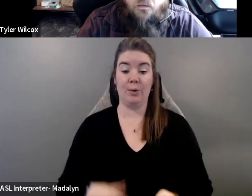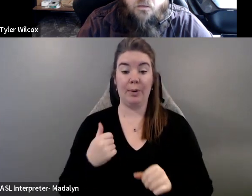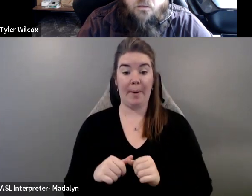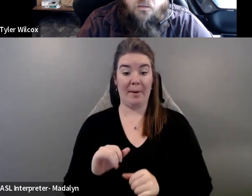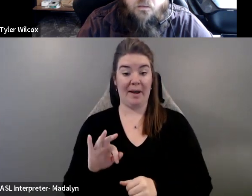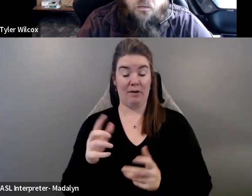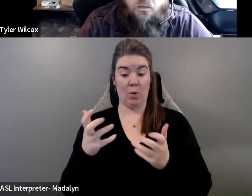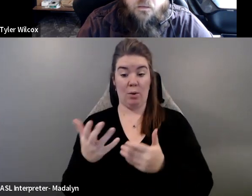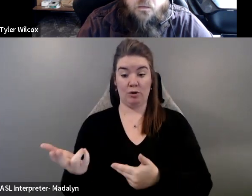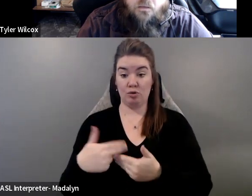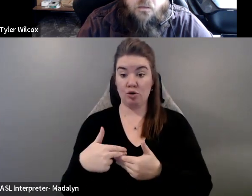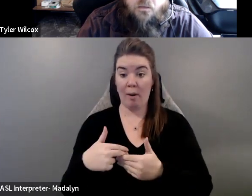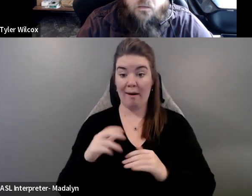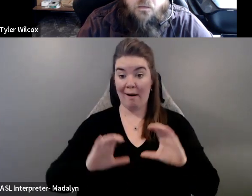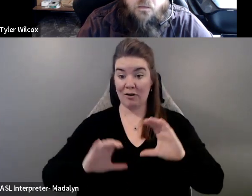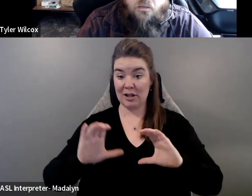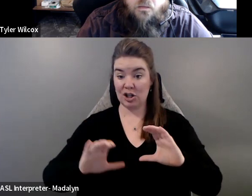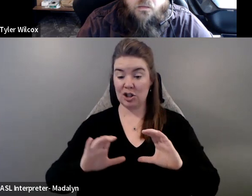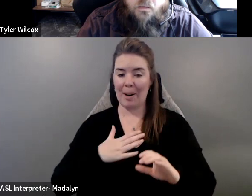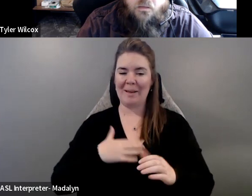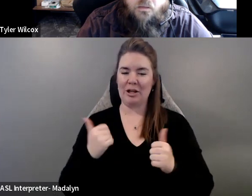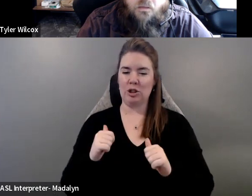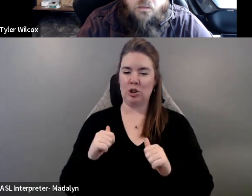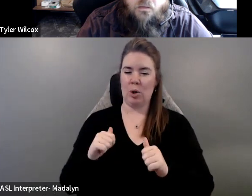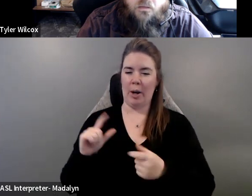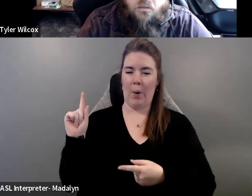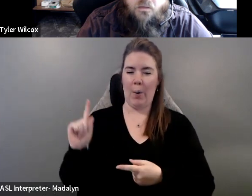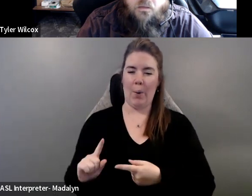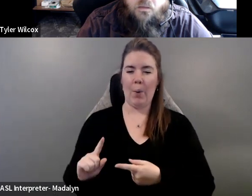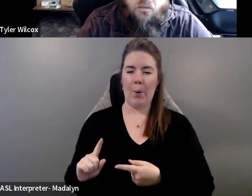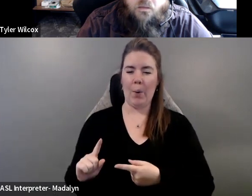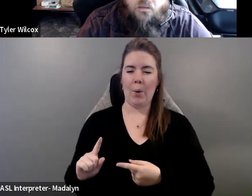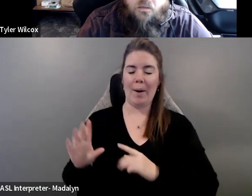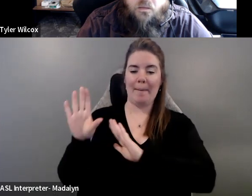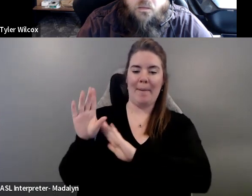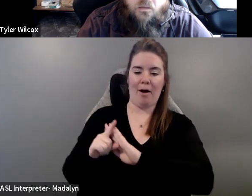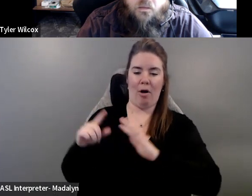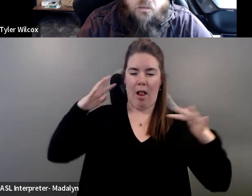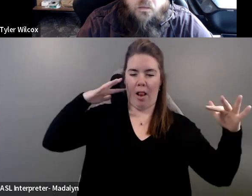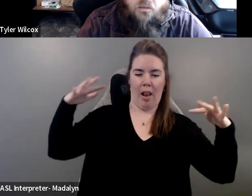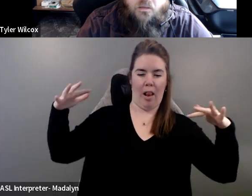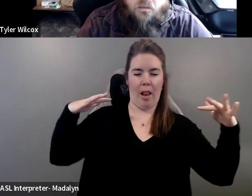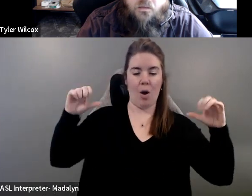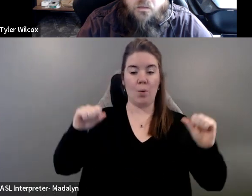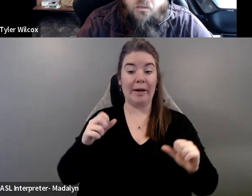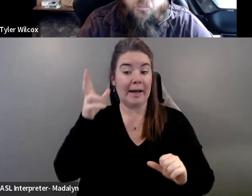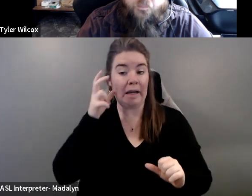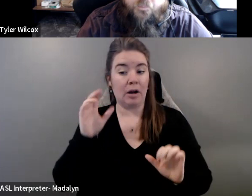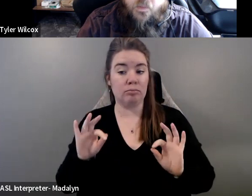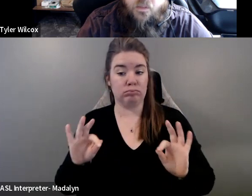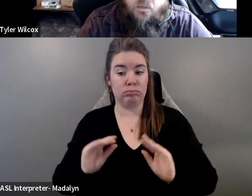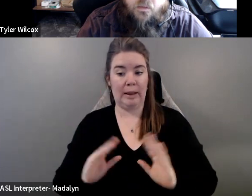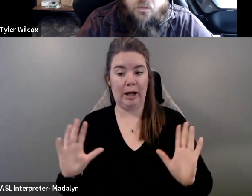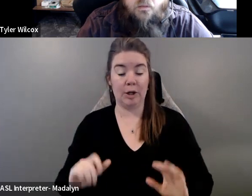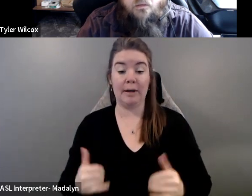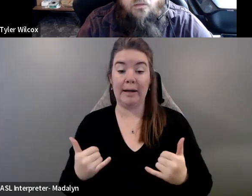join the conversation, please try to minimize the background noise so that we can hear you clearly. And with that, I'm going to go ahead and